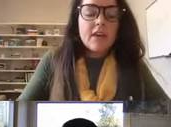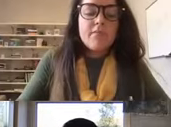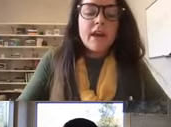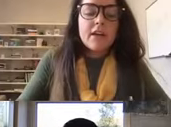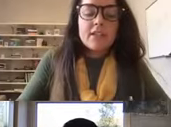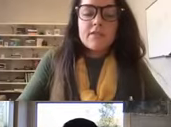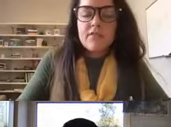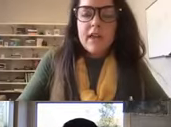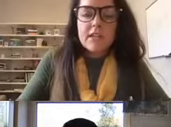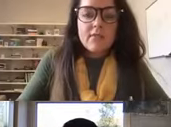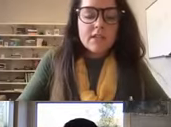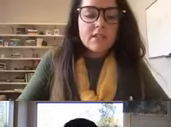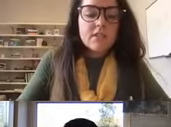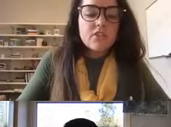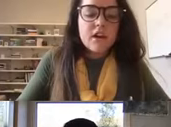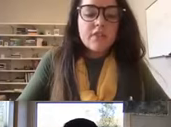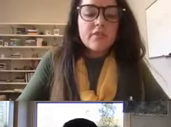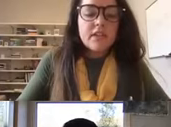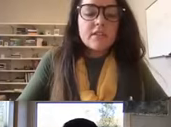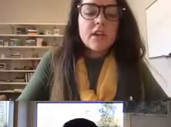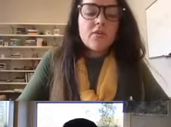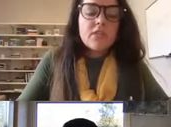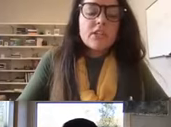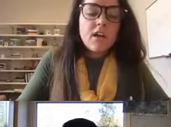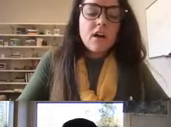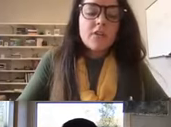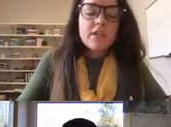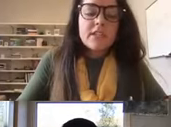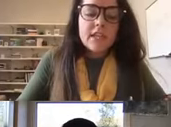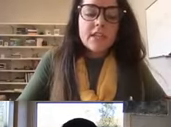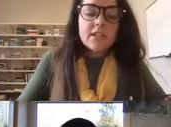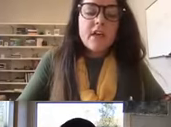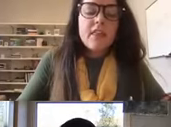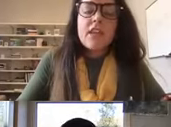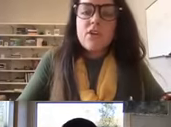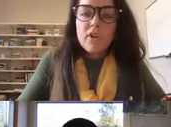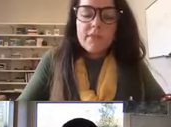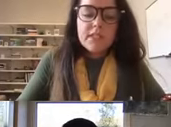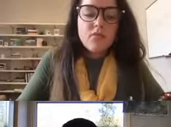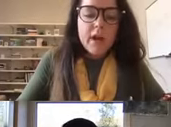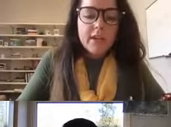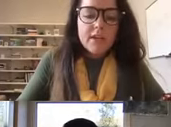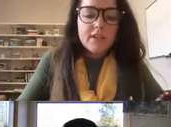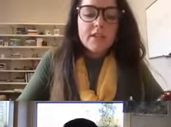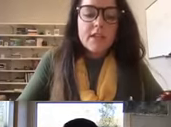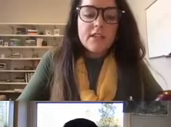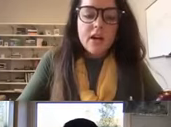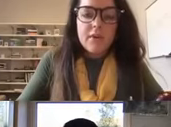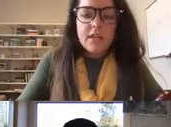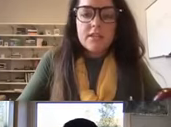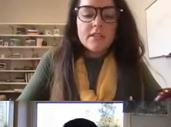outlining the imperatives of anti-racist geographies, which has long critiqued the normative whiteness